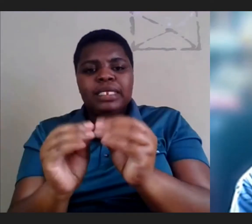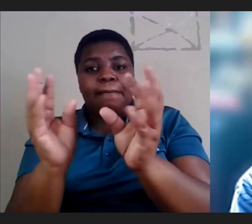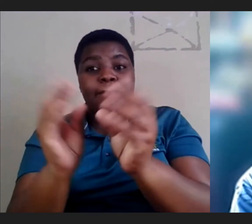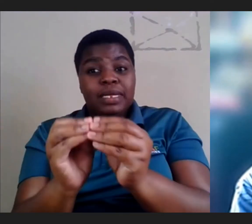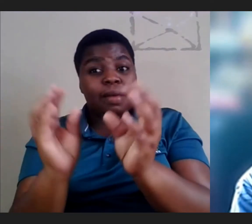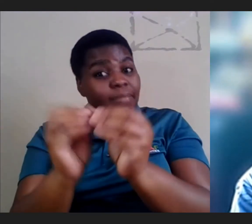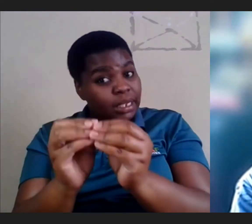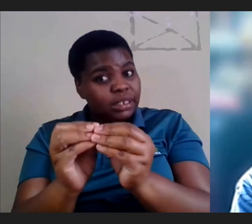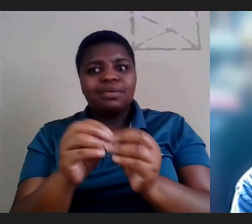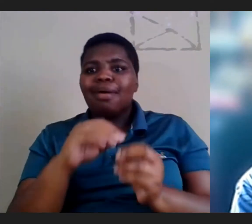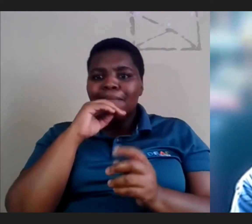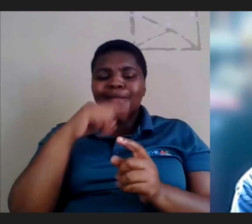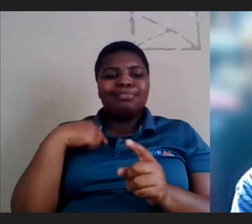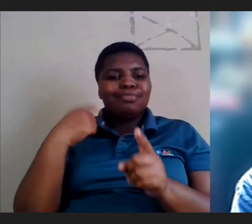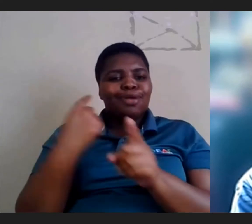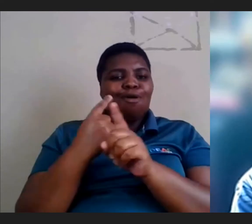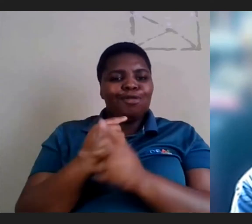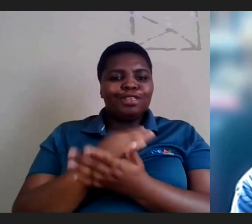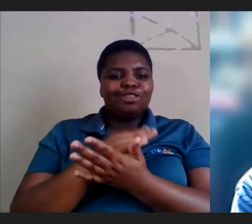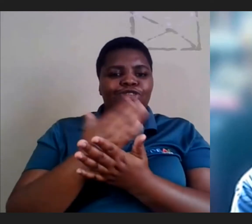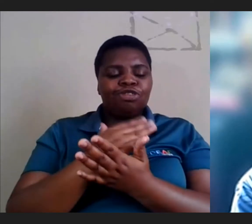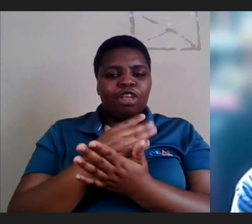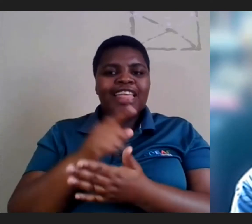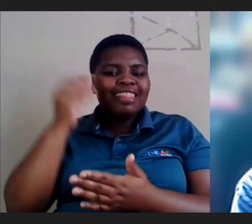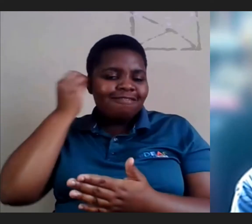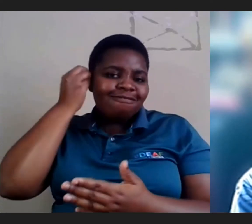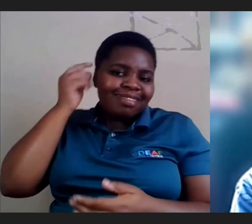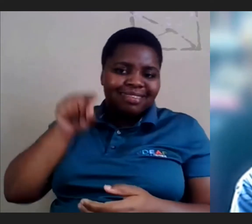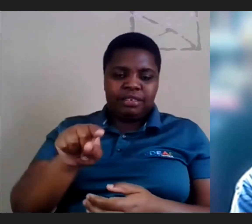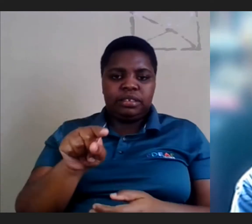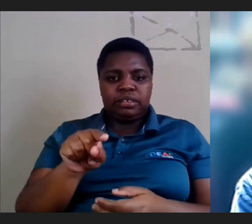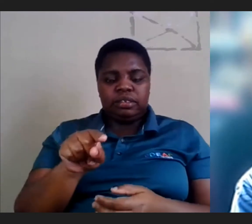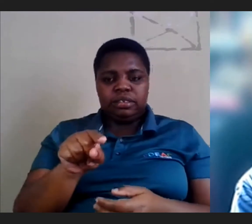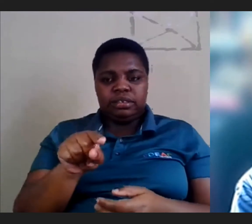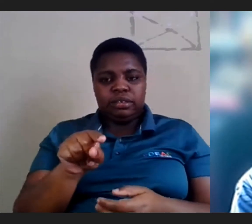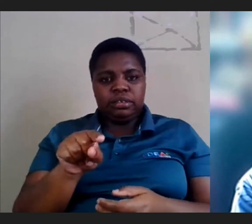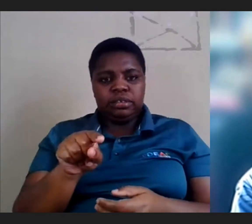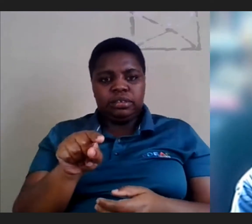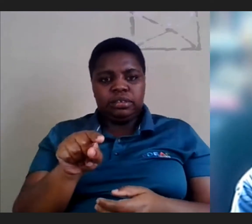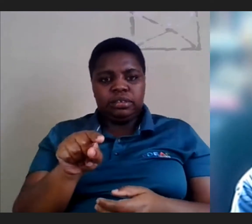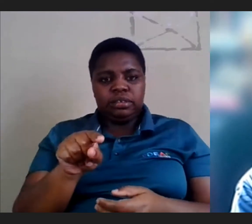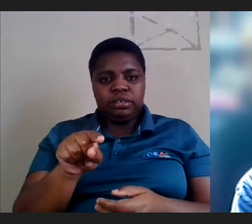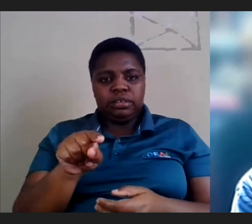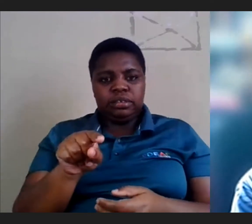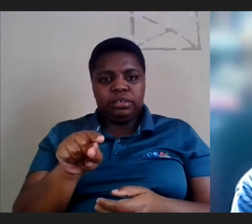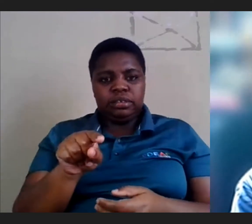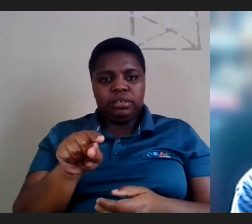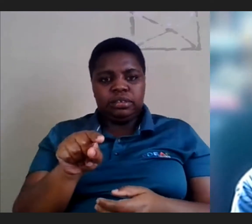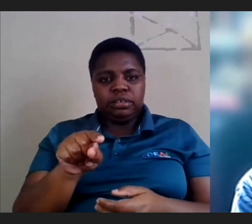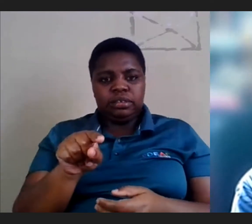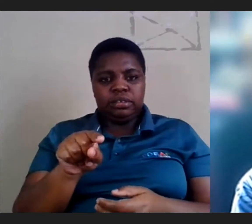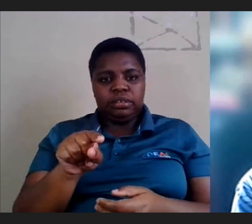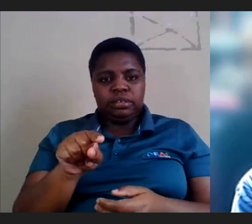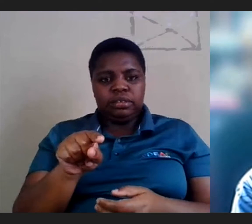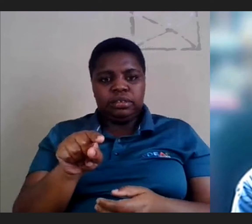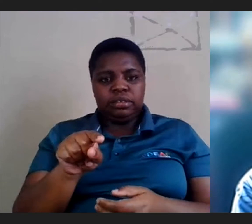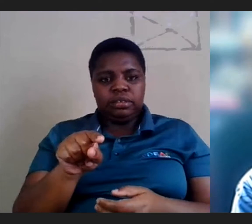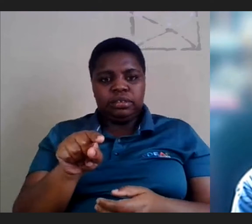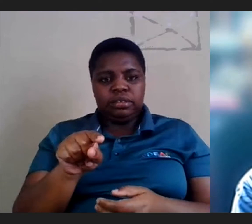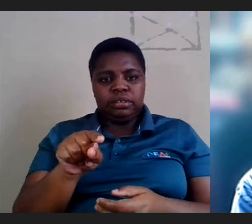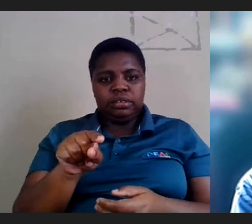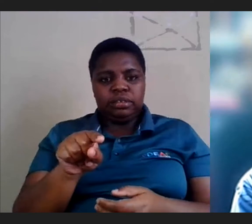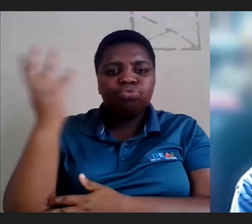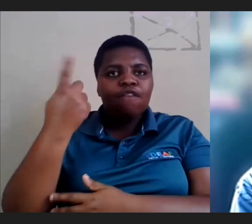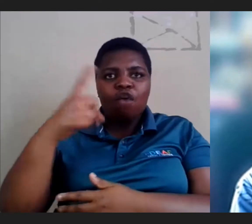So one could then look at ways of presenting the captions in all the official